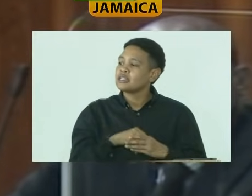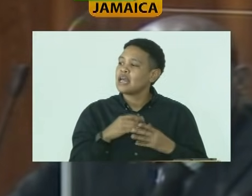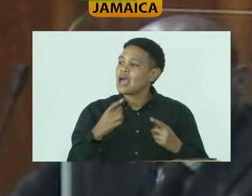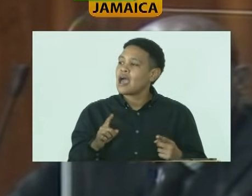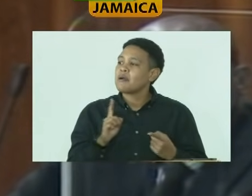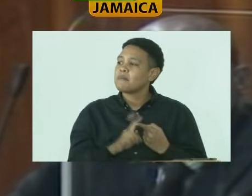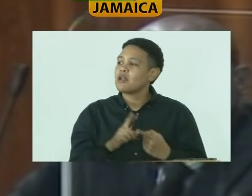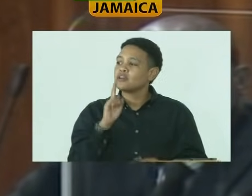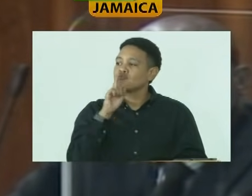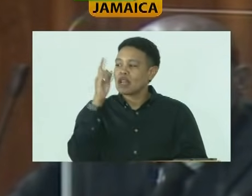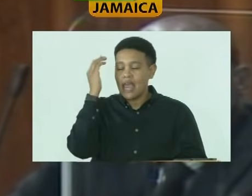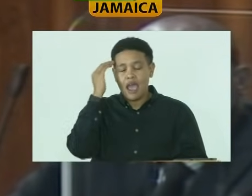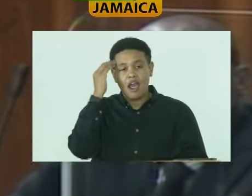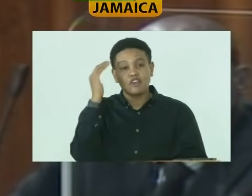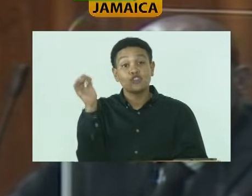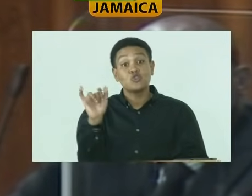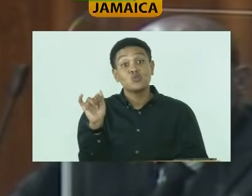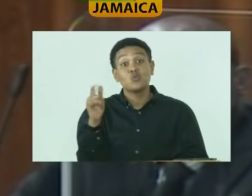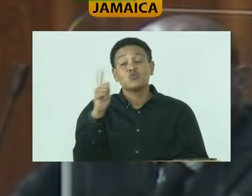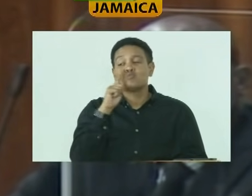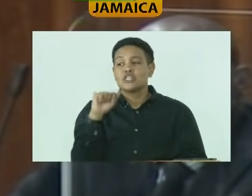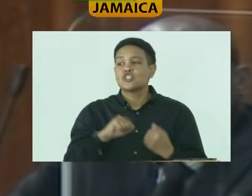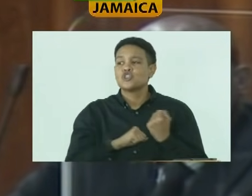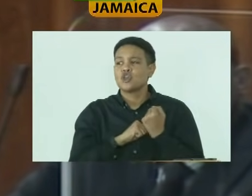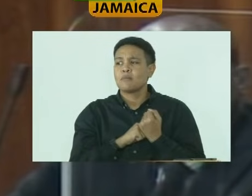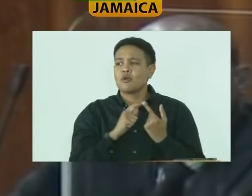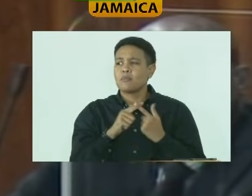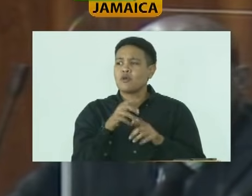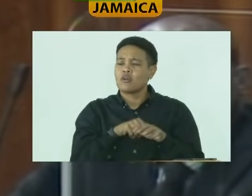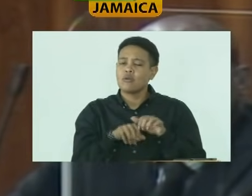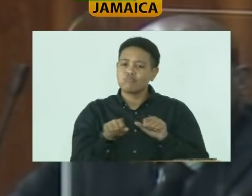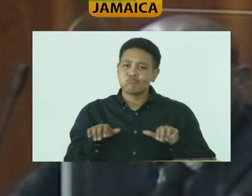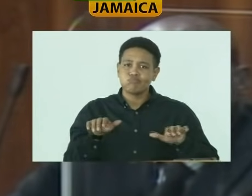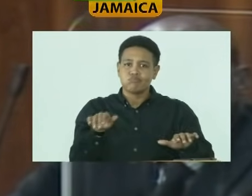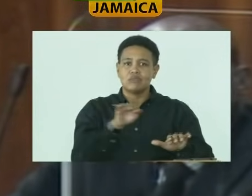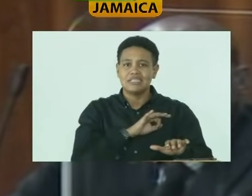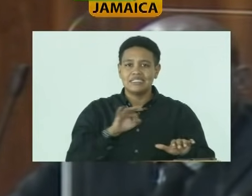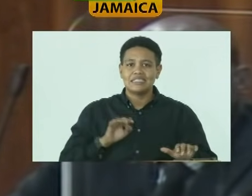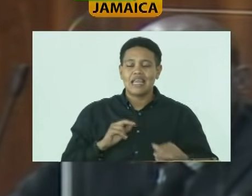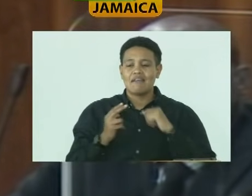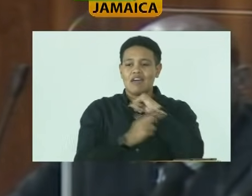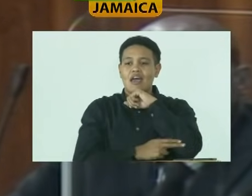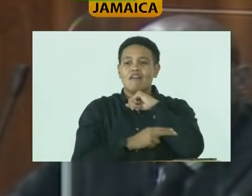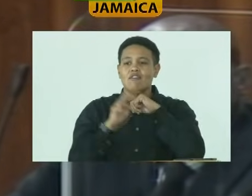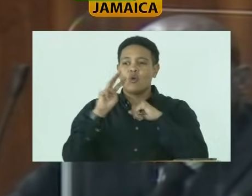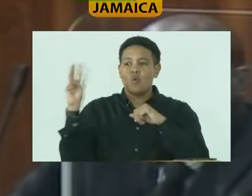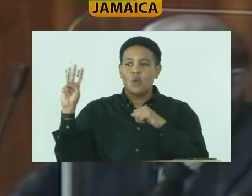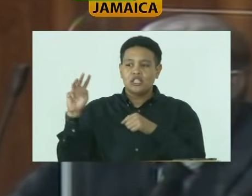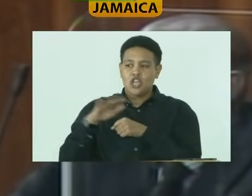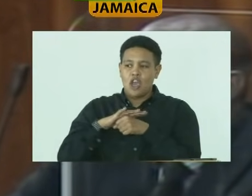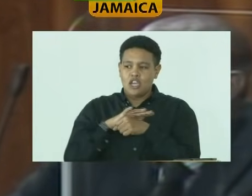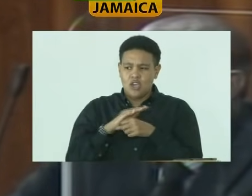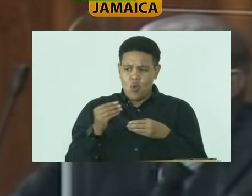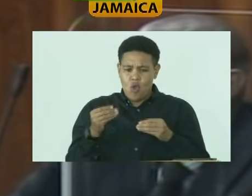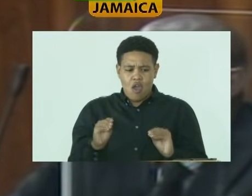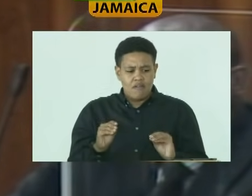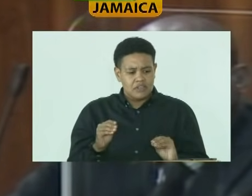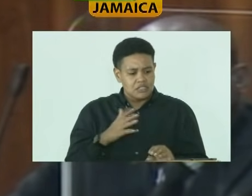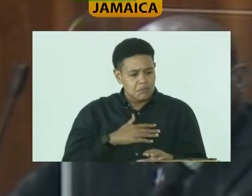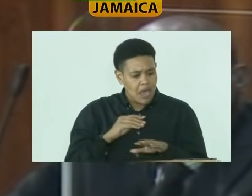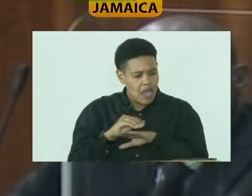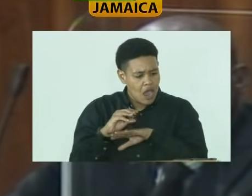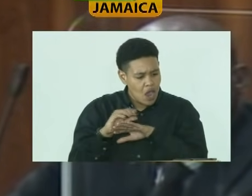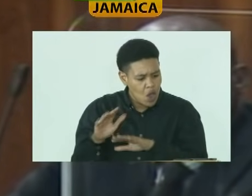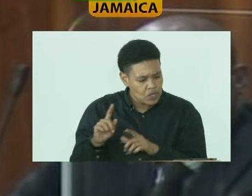Also to be acknowledged are the supportive and hardworking staff of the Hanover Western Constituency Office, my counselor